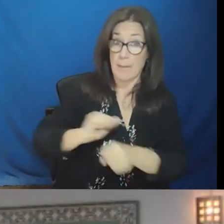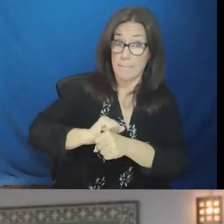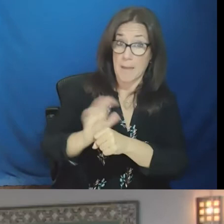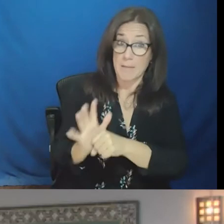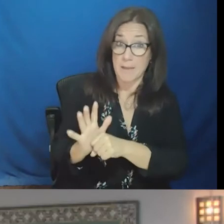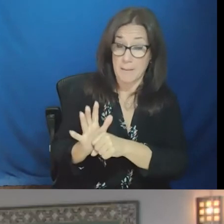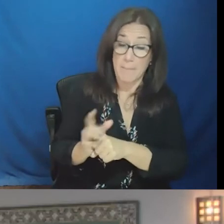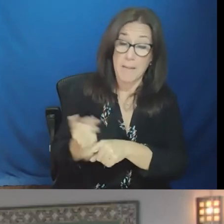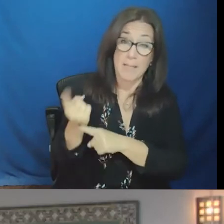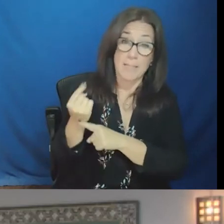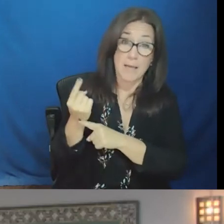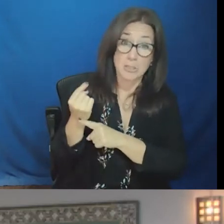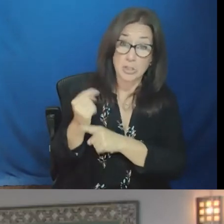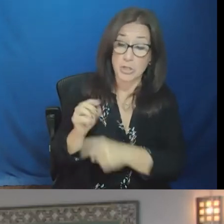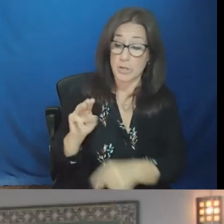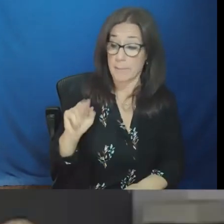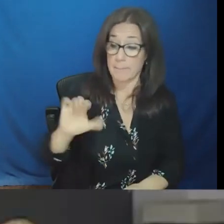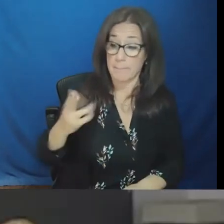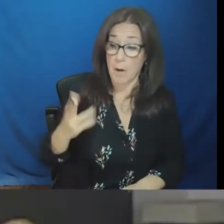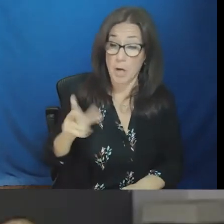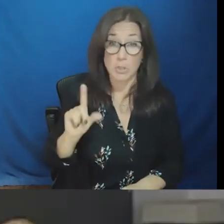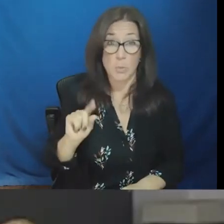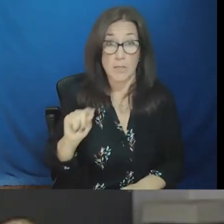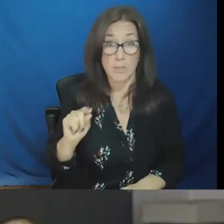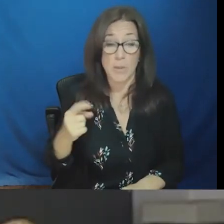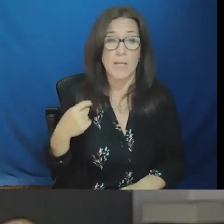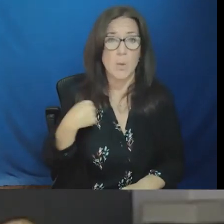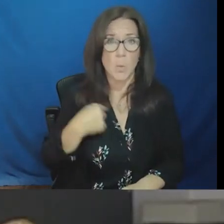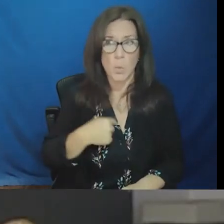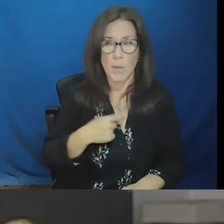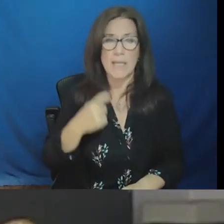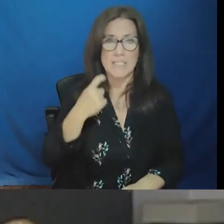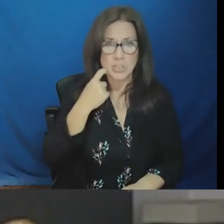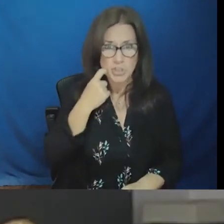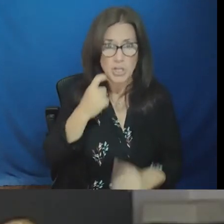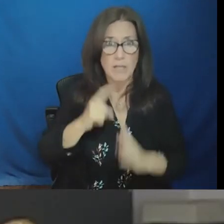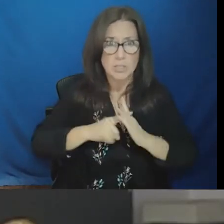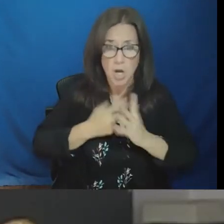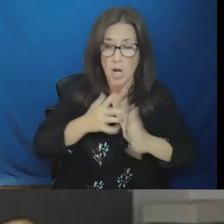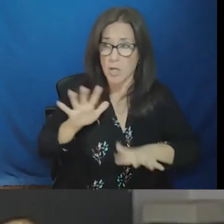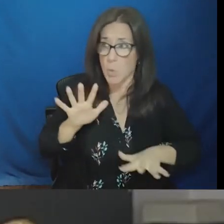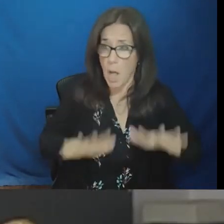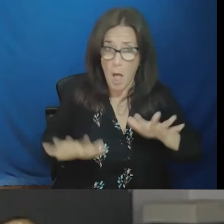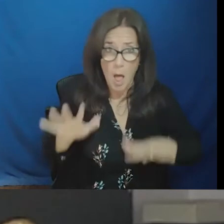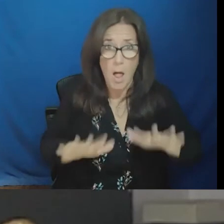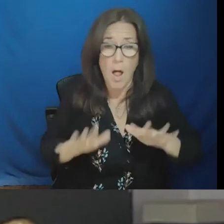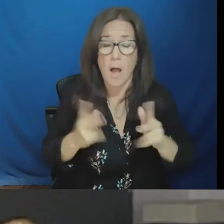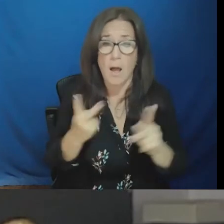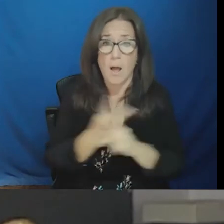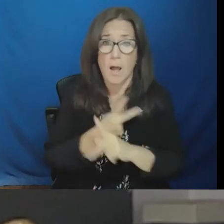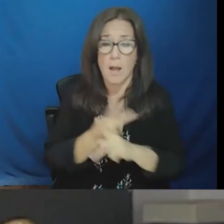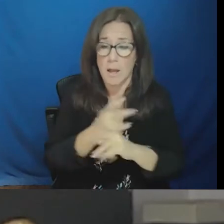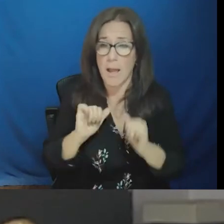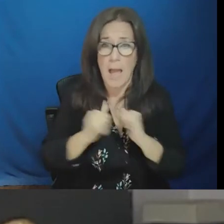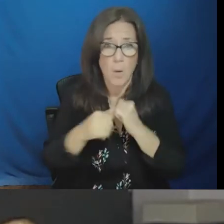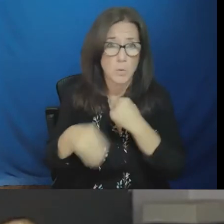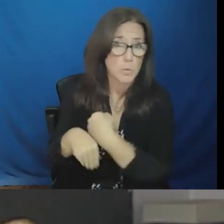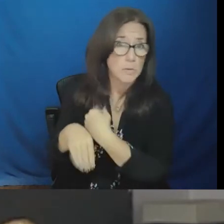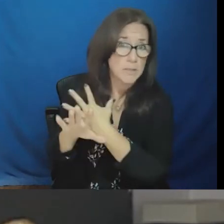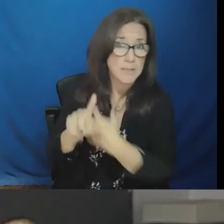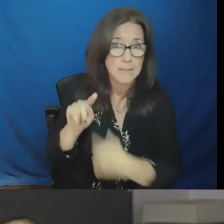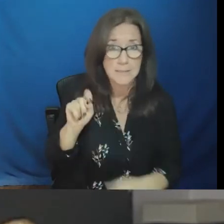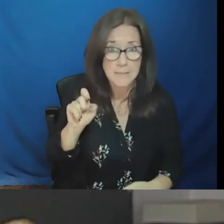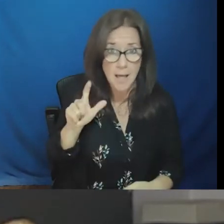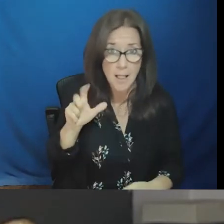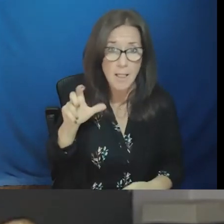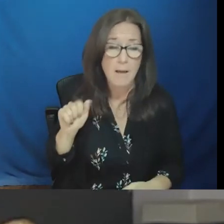when March 2020, when we were just feeling our way, I had the opportunity to visit many families and help